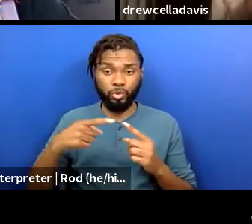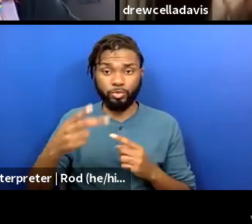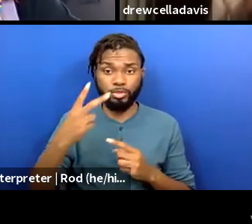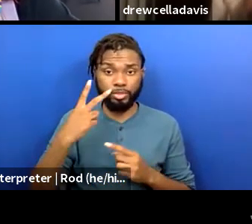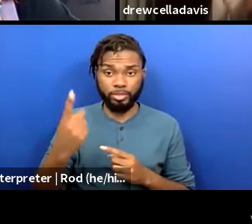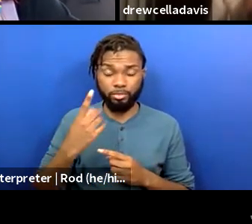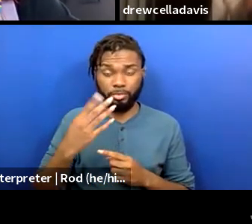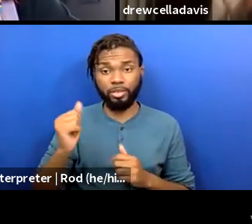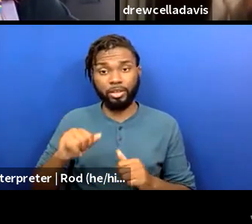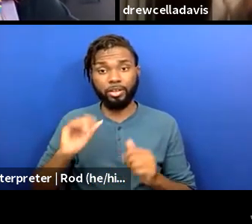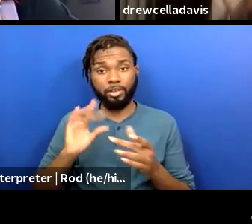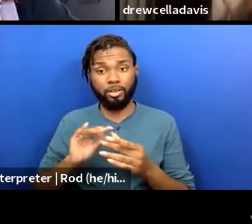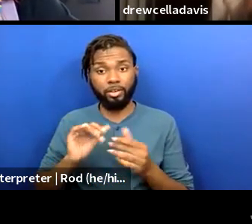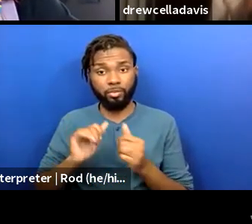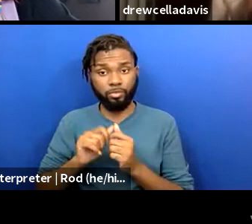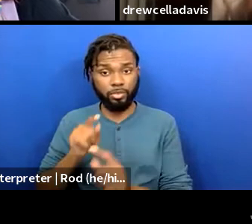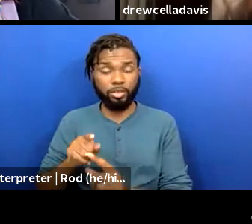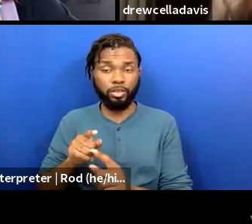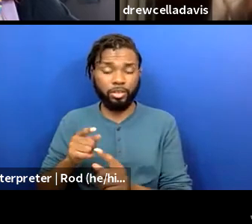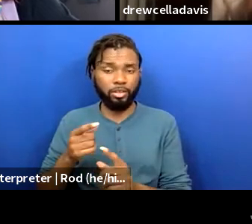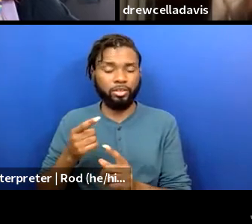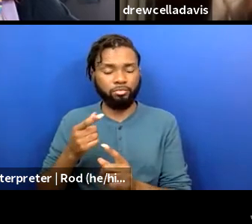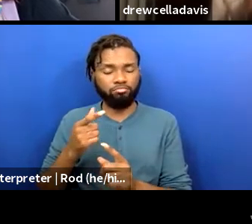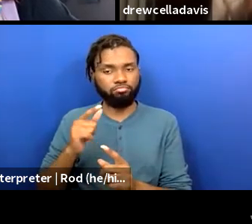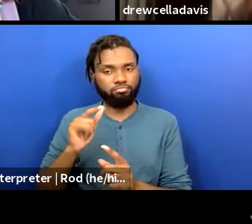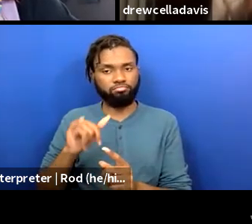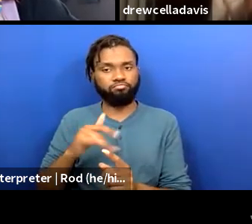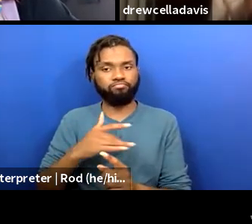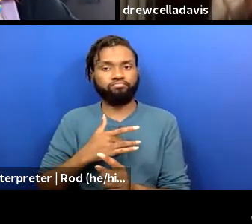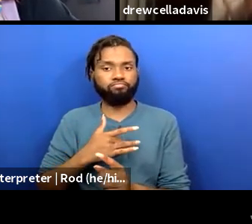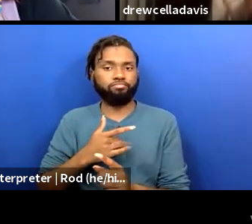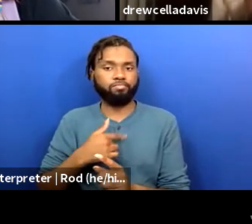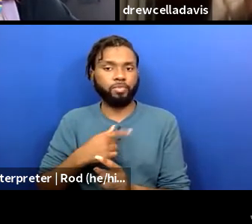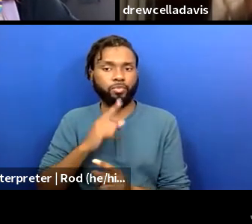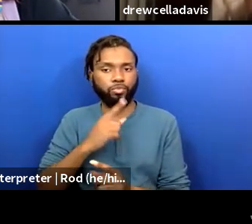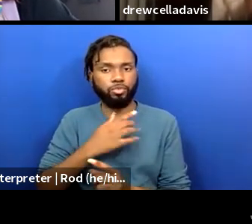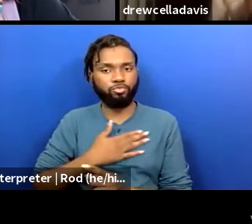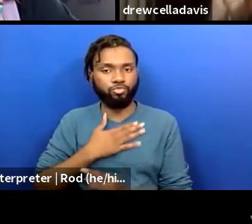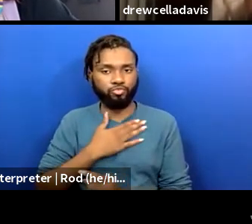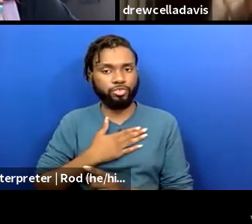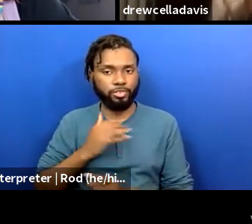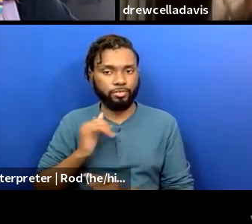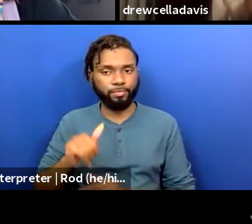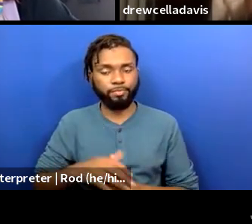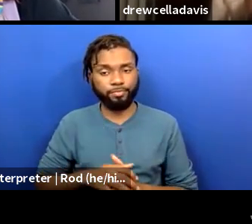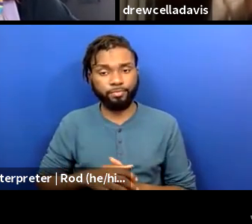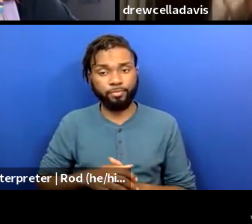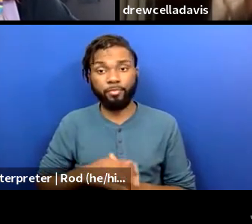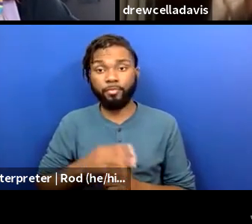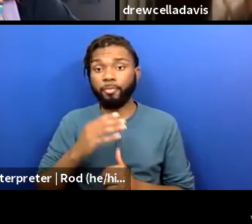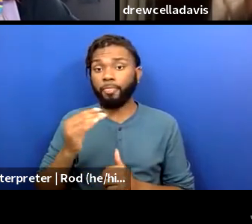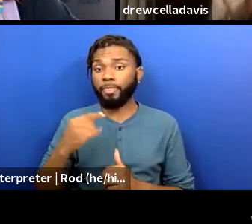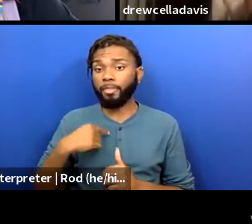and relate to it. I really appreciate that. And I hope that the work I